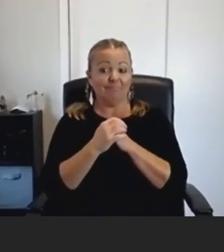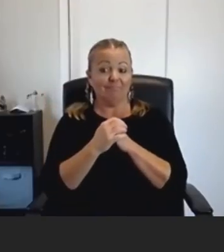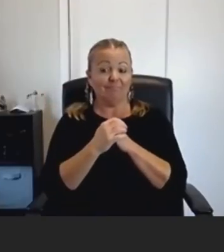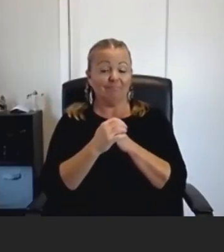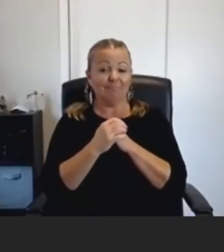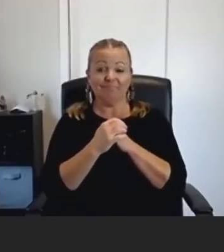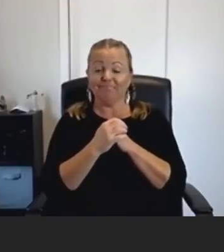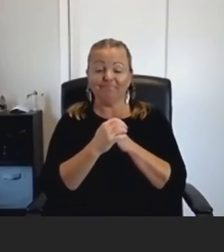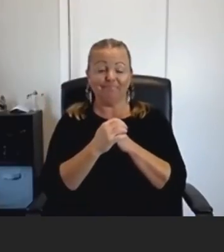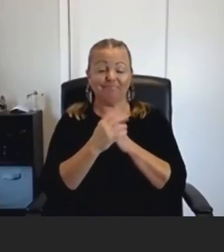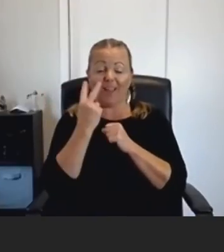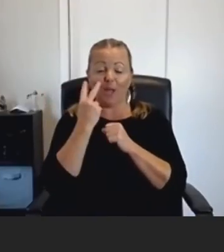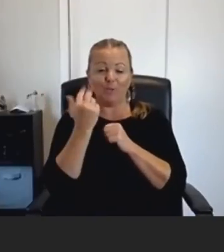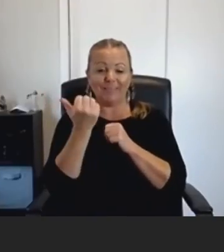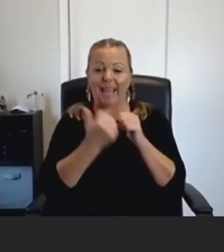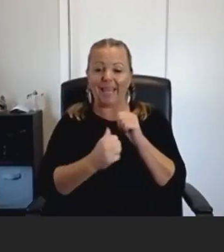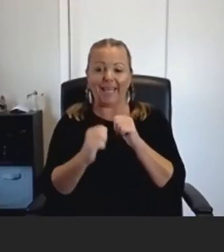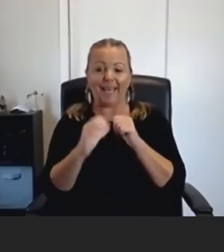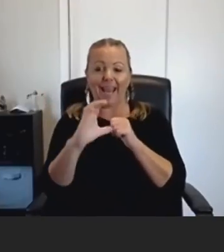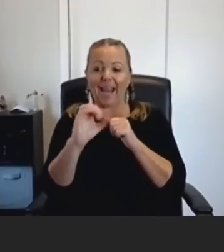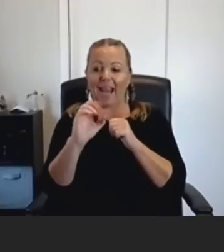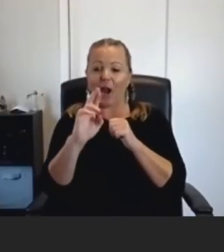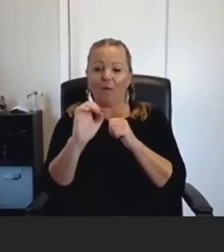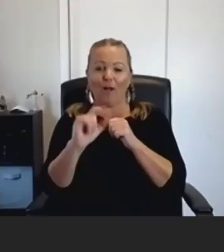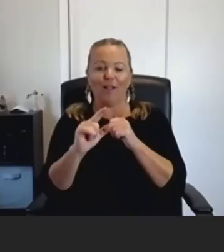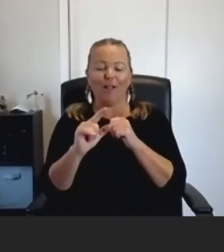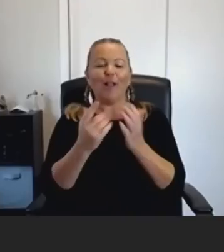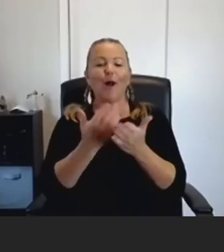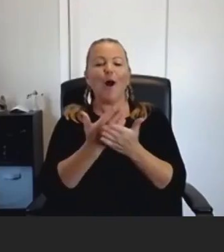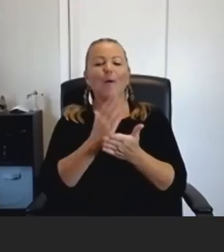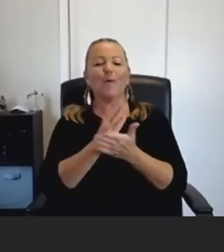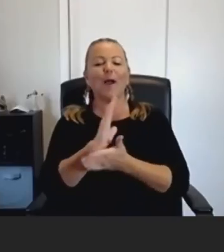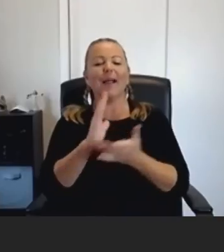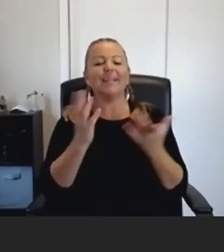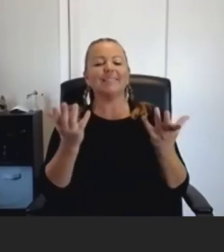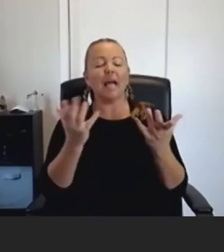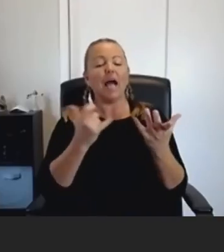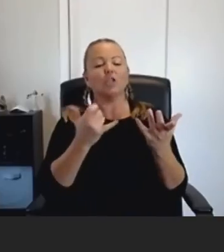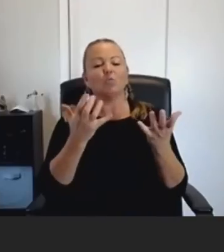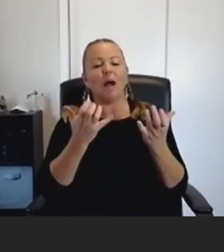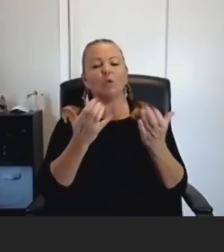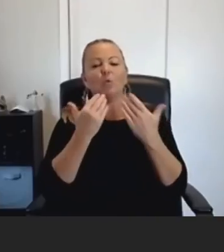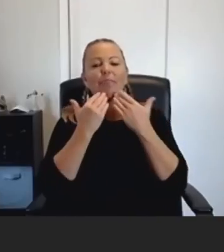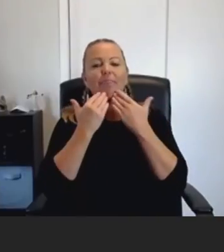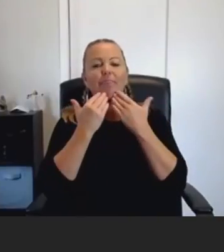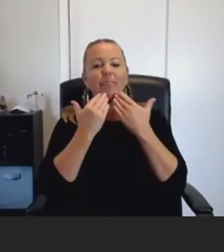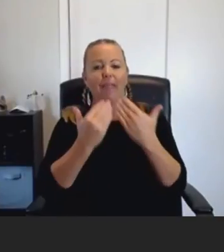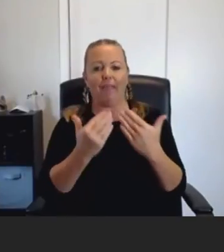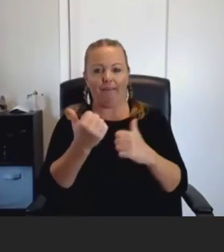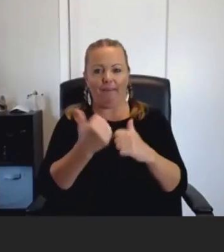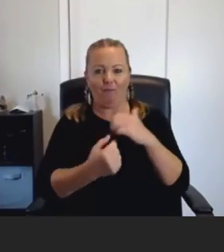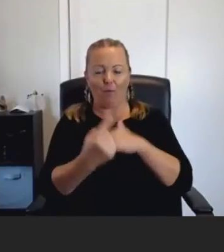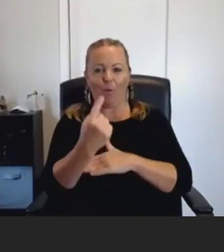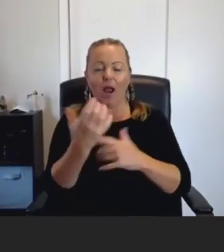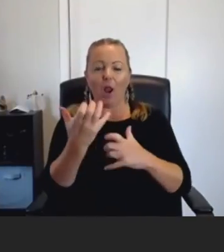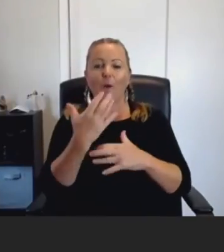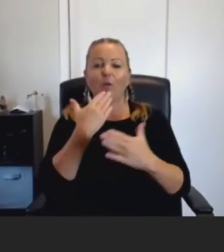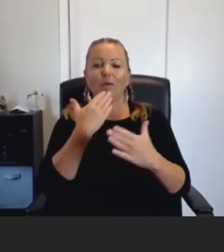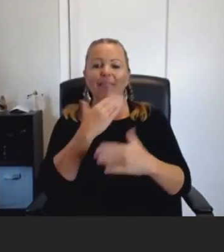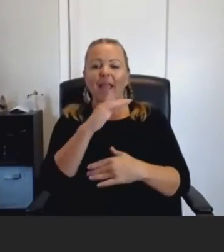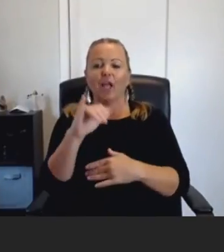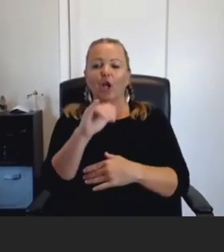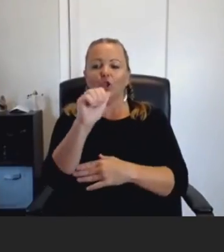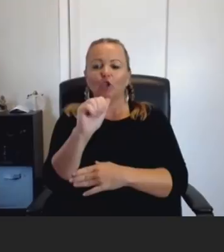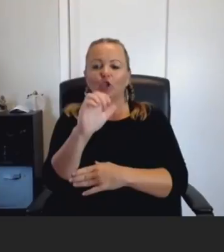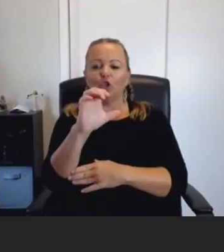I don't see any, Carol. All right, then. I just would like to thank everyone. I'd like to thank Jackie first